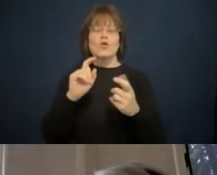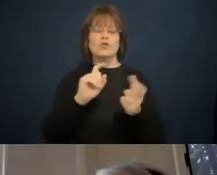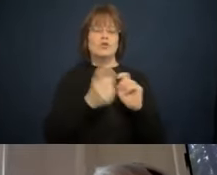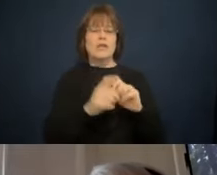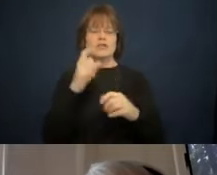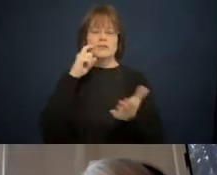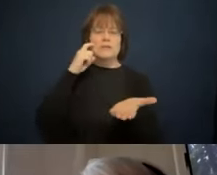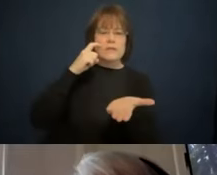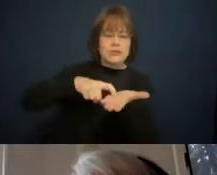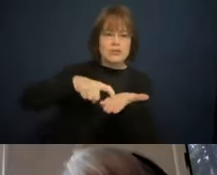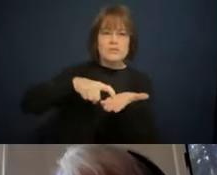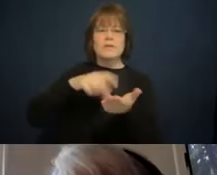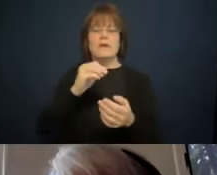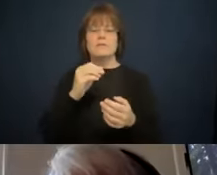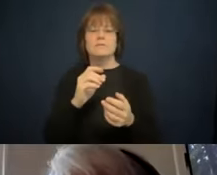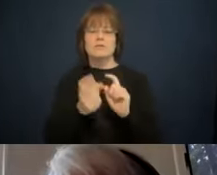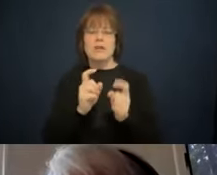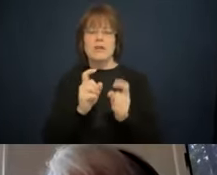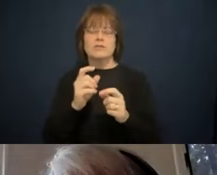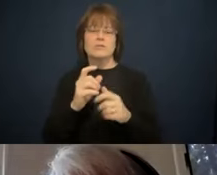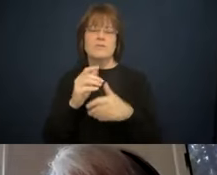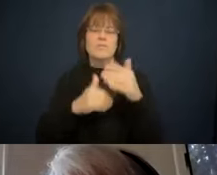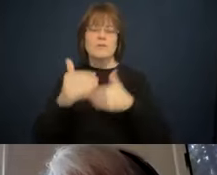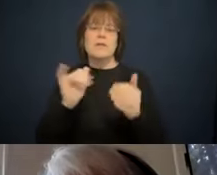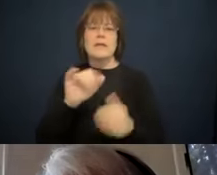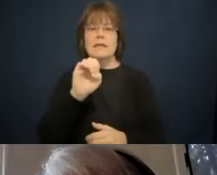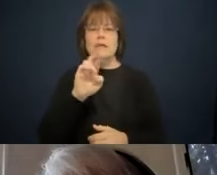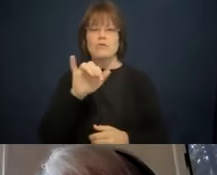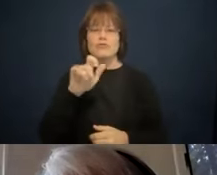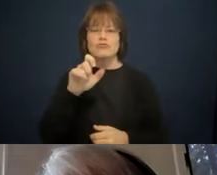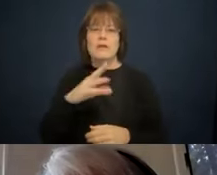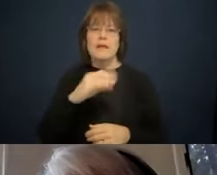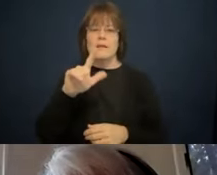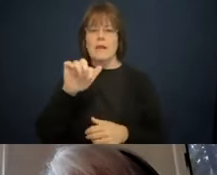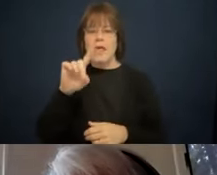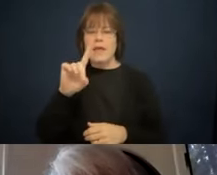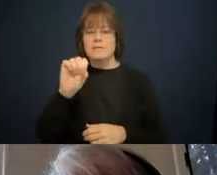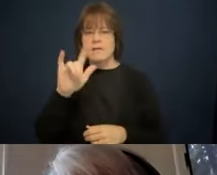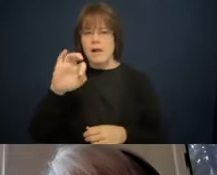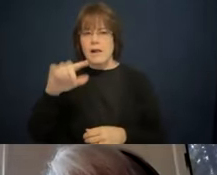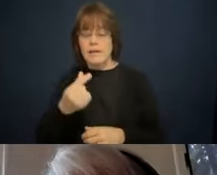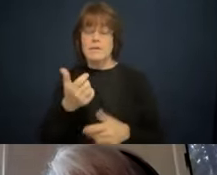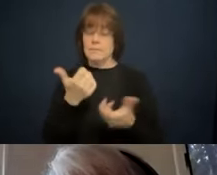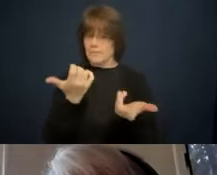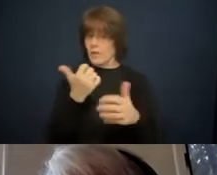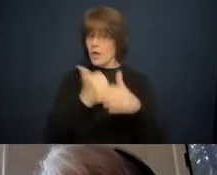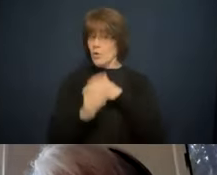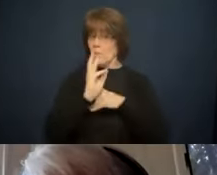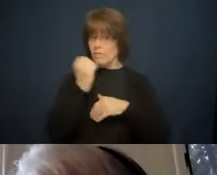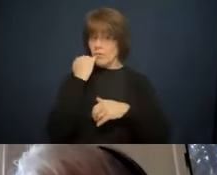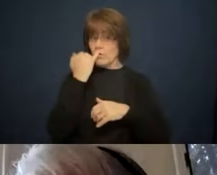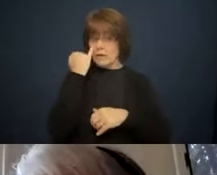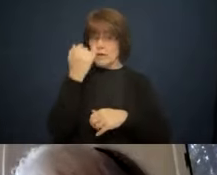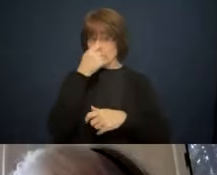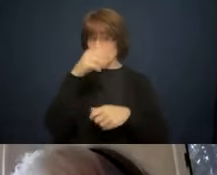and monitoring of processes, things like erosion and landsliding. And underwater, if you're interested in marine